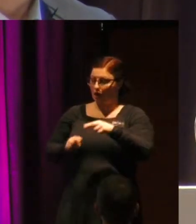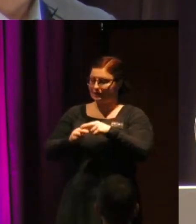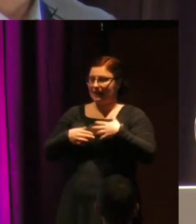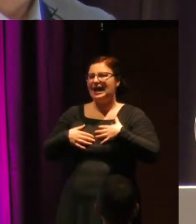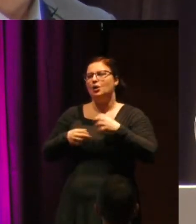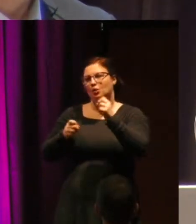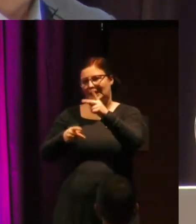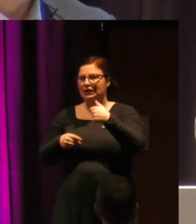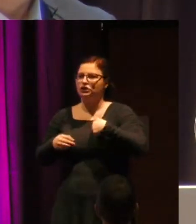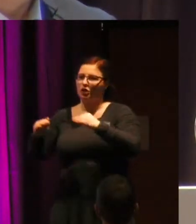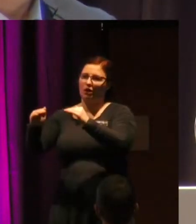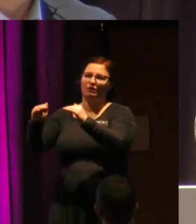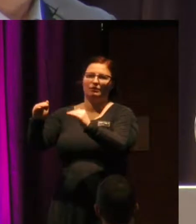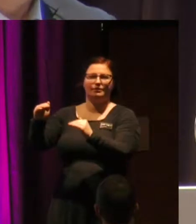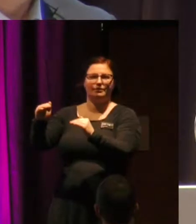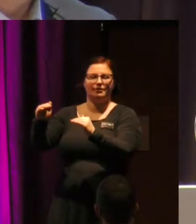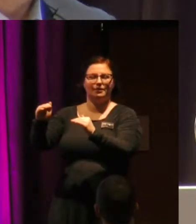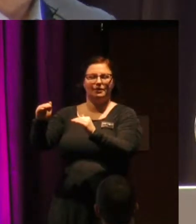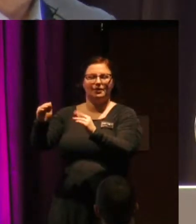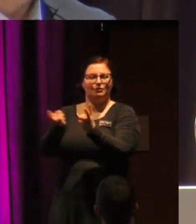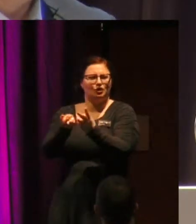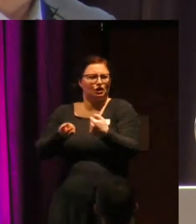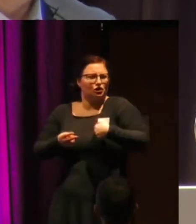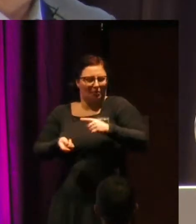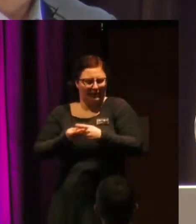I will be,